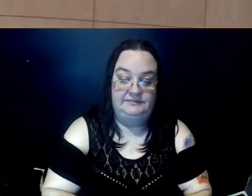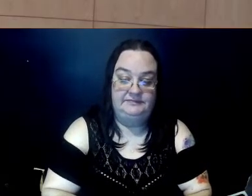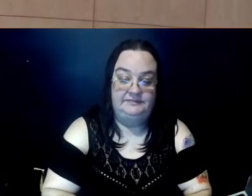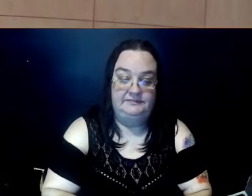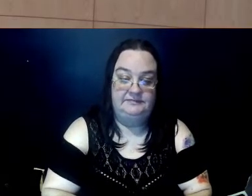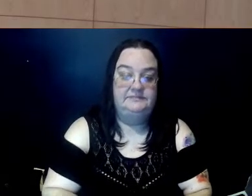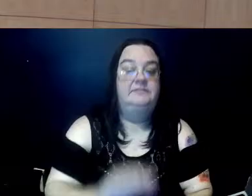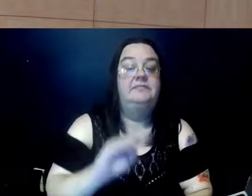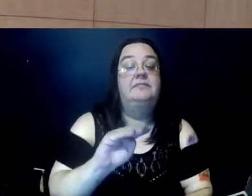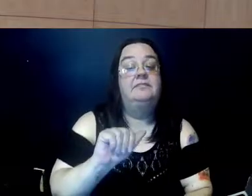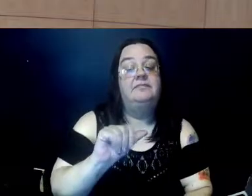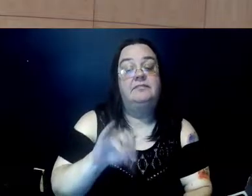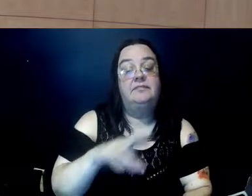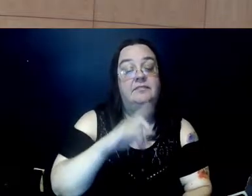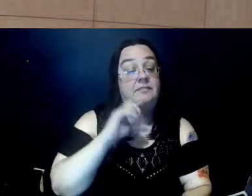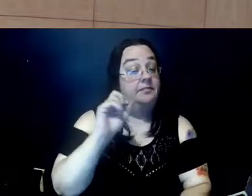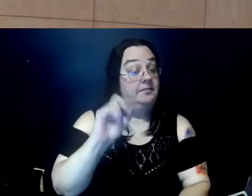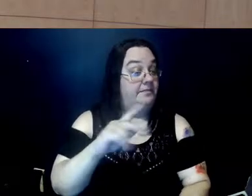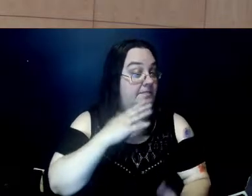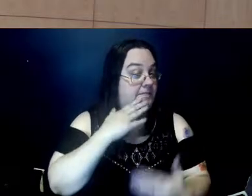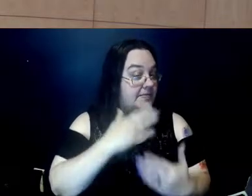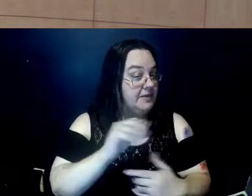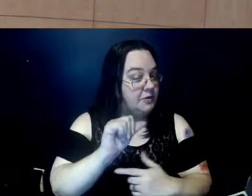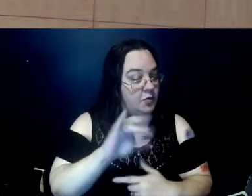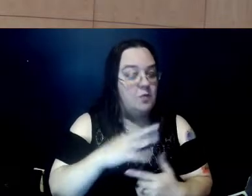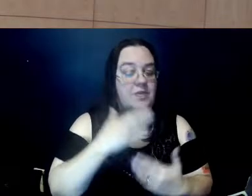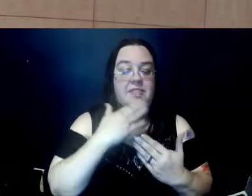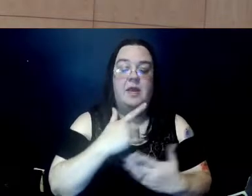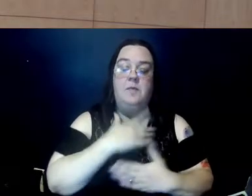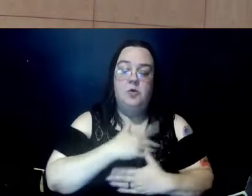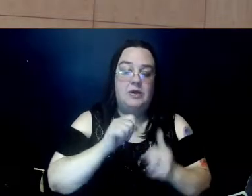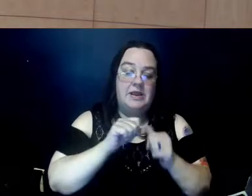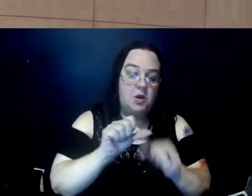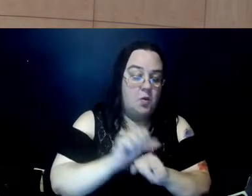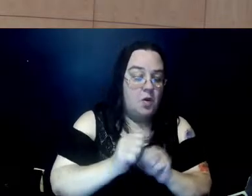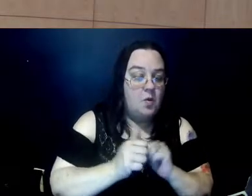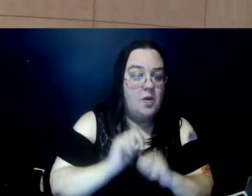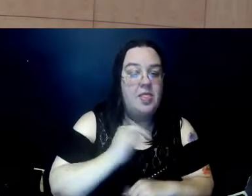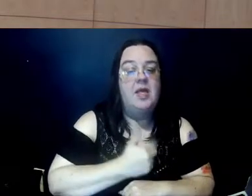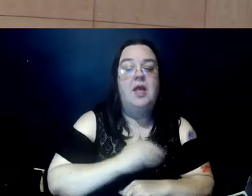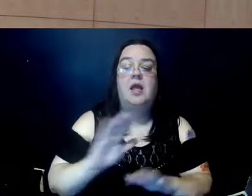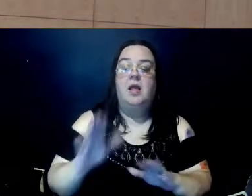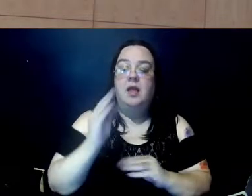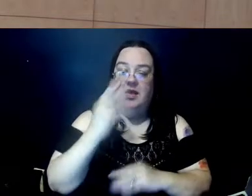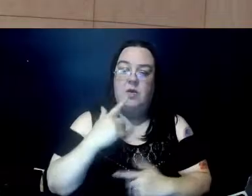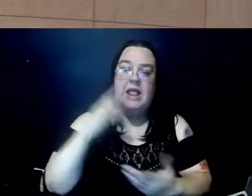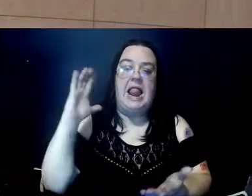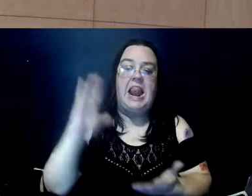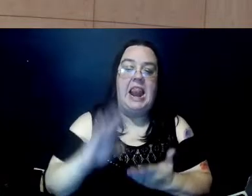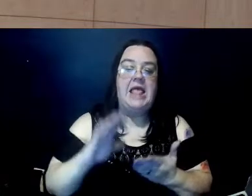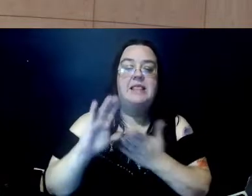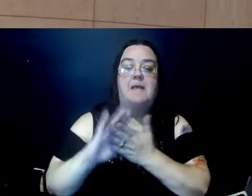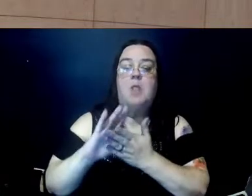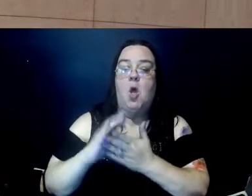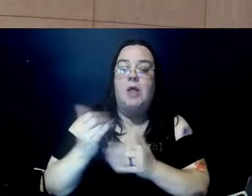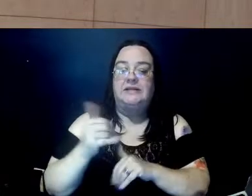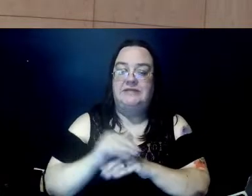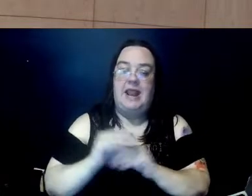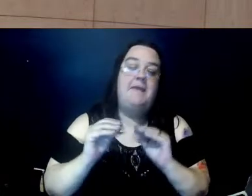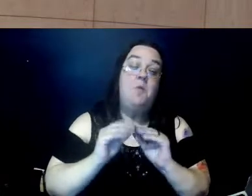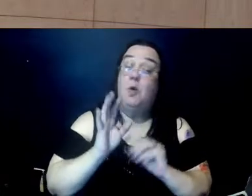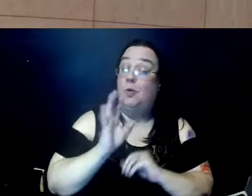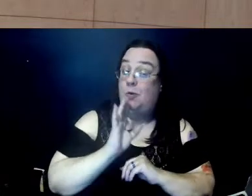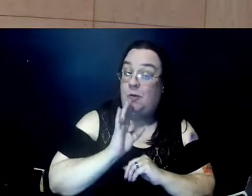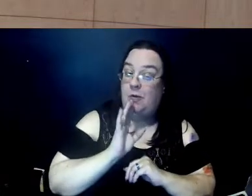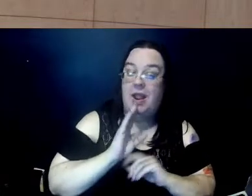All right, thank you, sir, and we appreciate you continuing to work with us. Folks, we're going to do less applauding tonight and more talking. So the